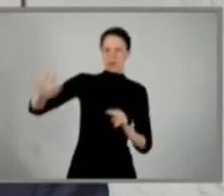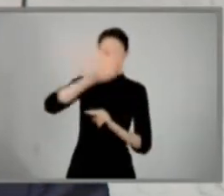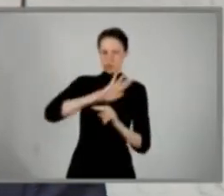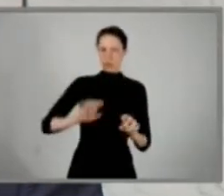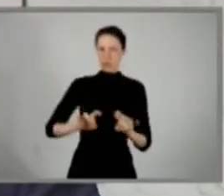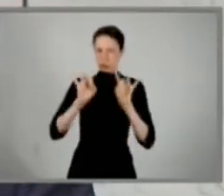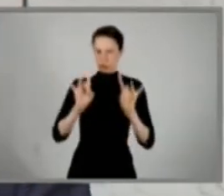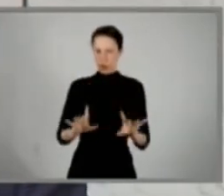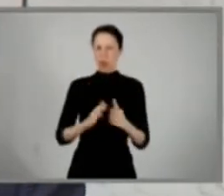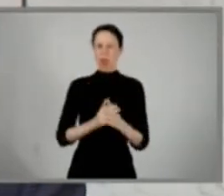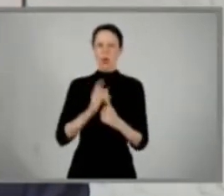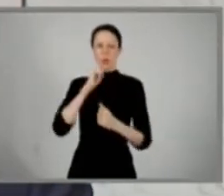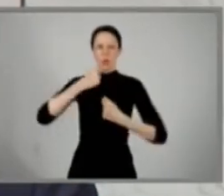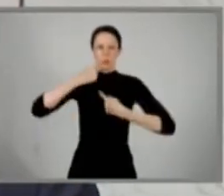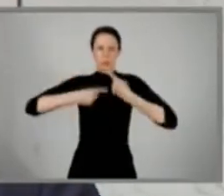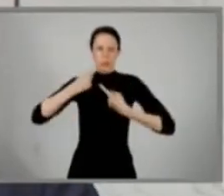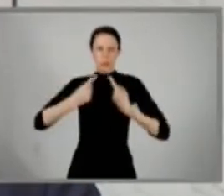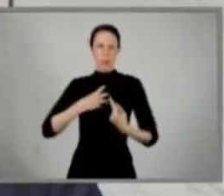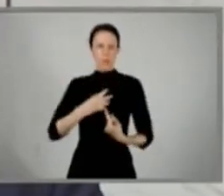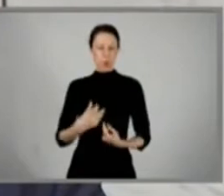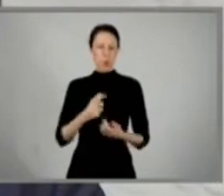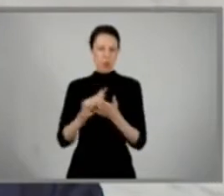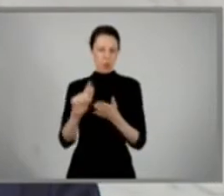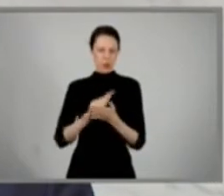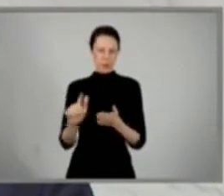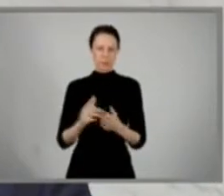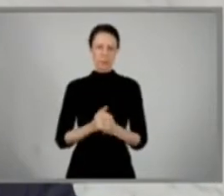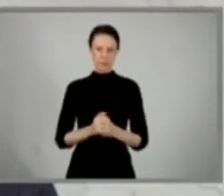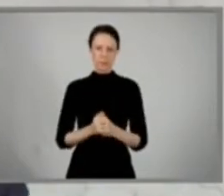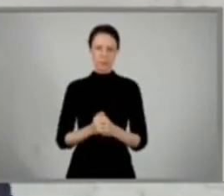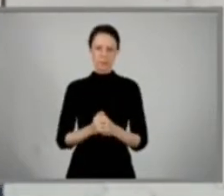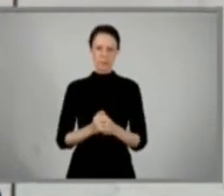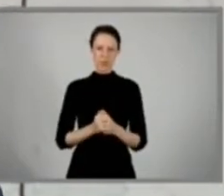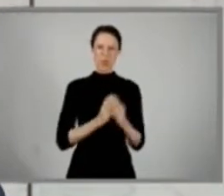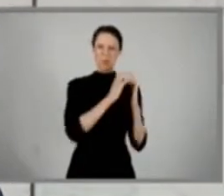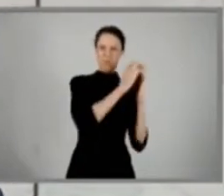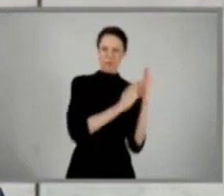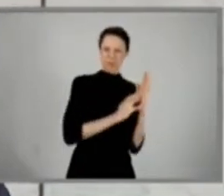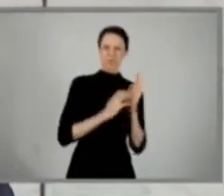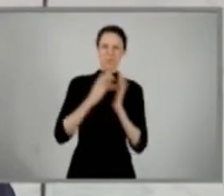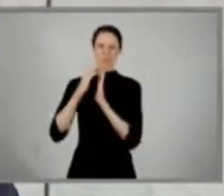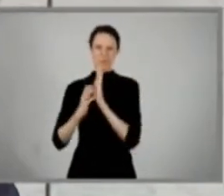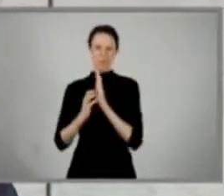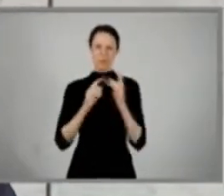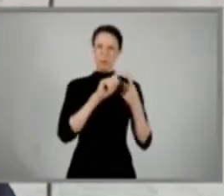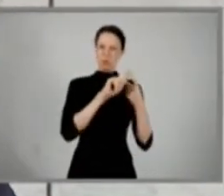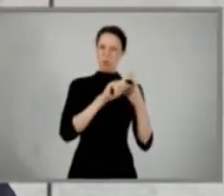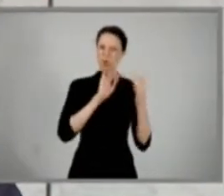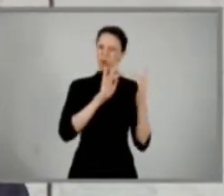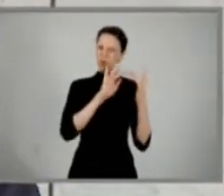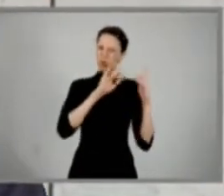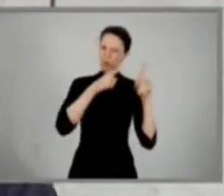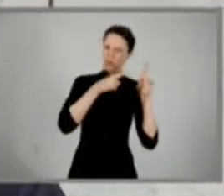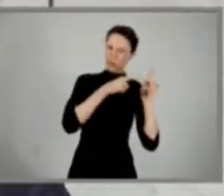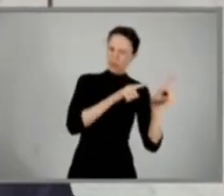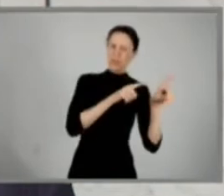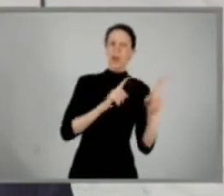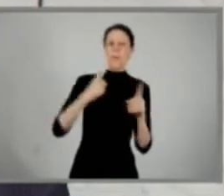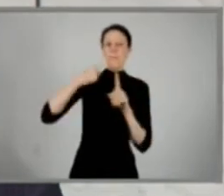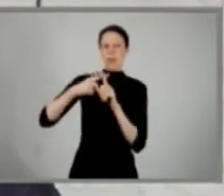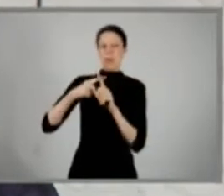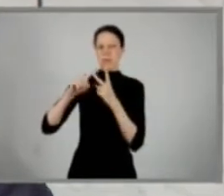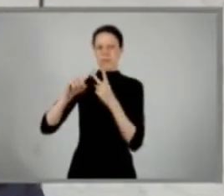with this document as well. The framework for national reopening, when we met last time, we were